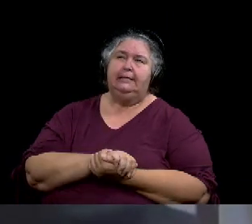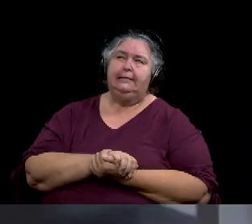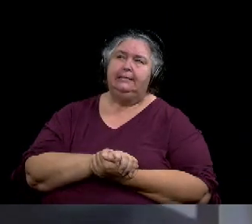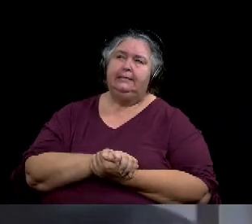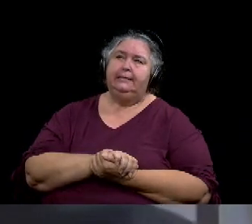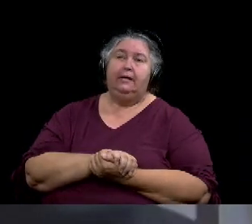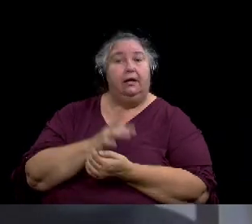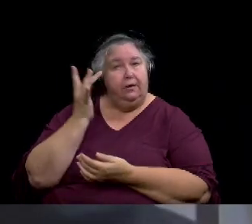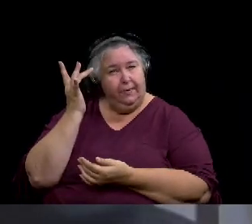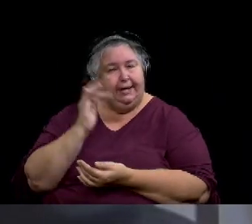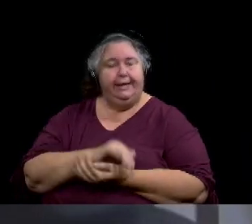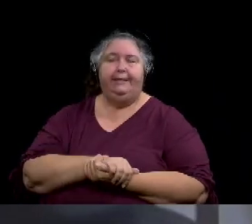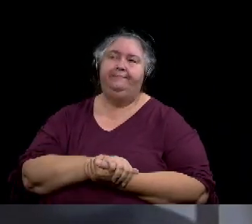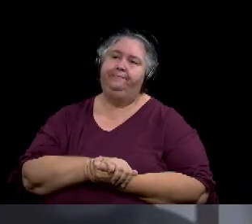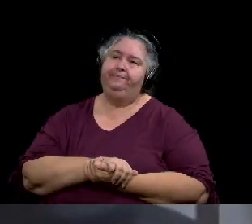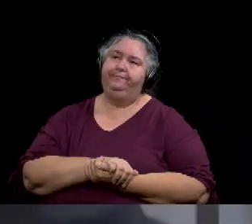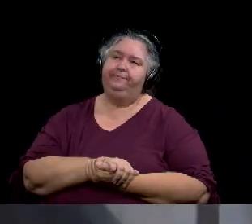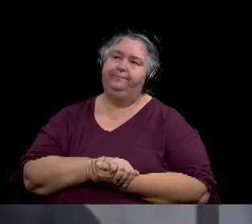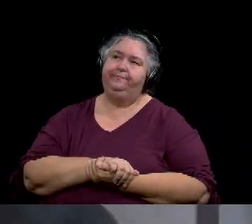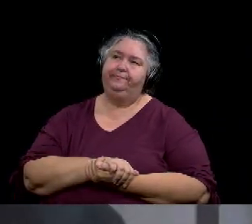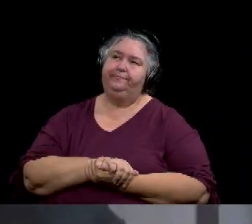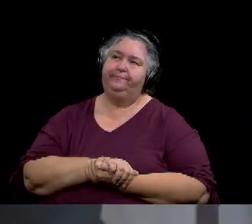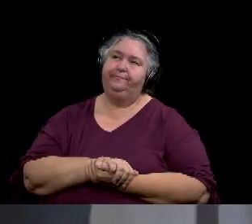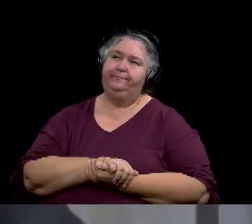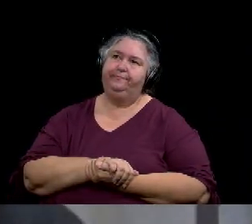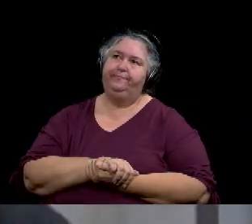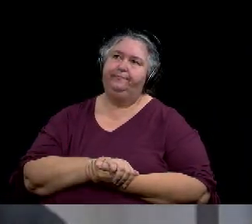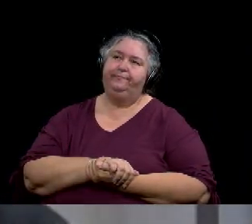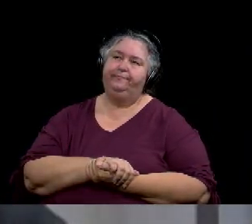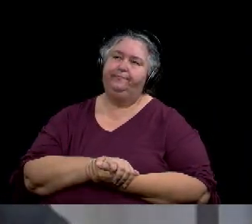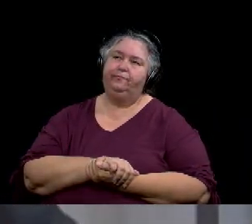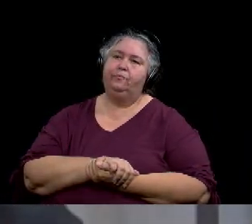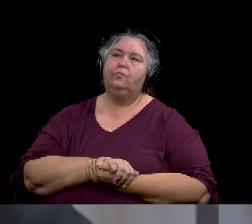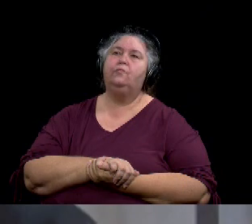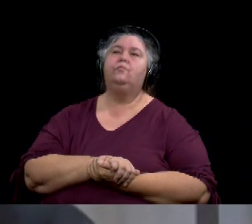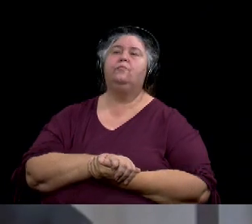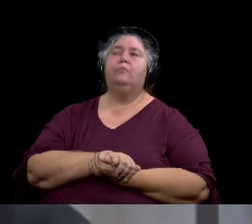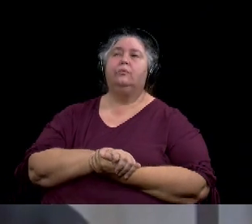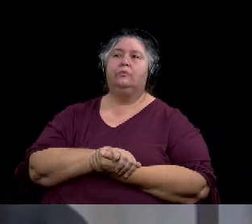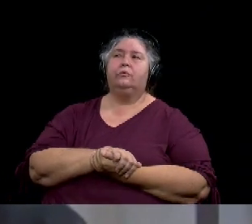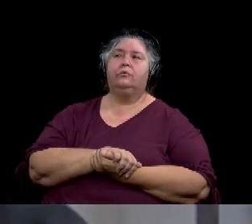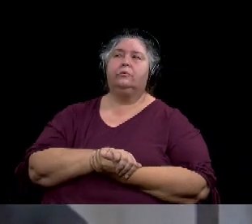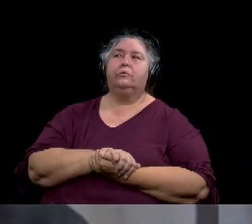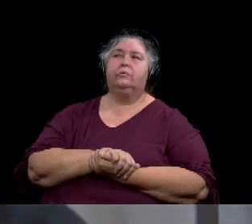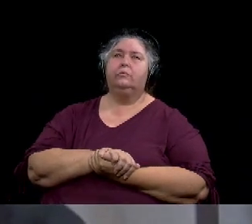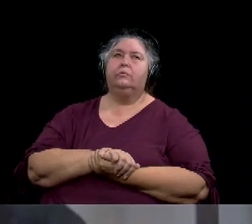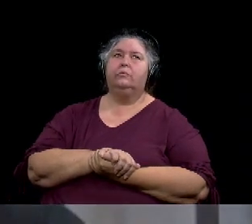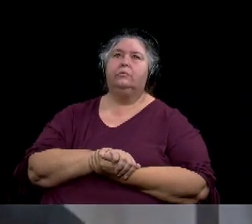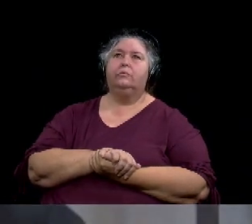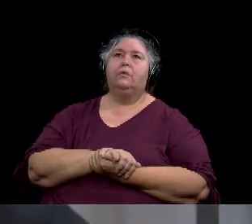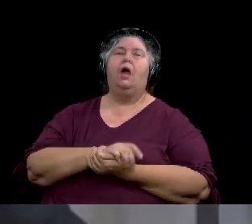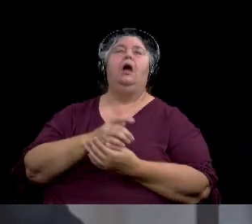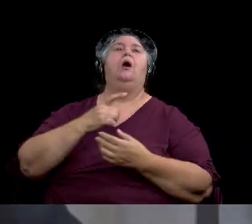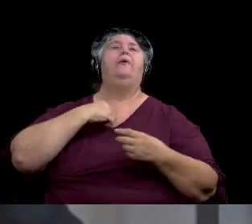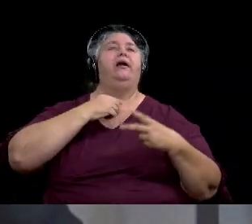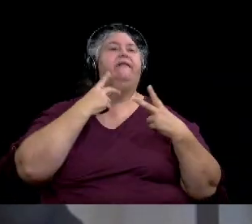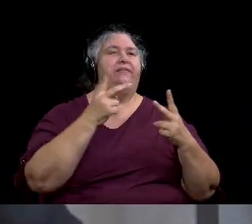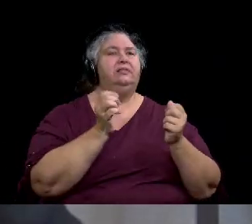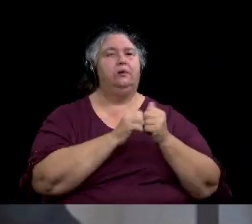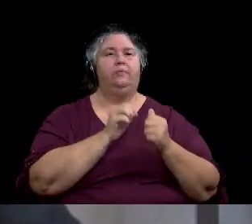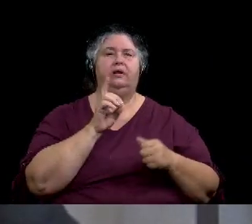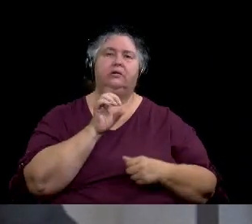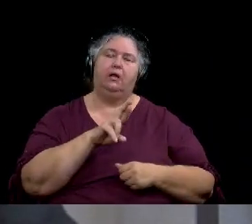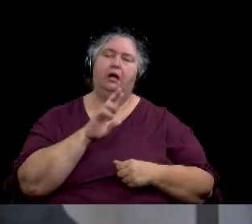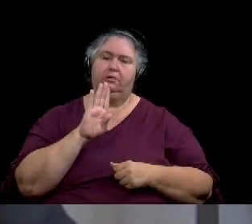We had a visit that was hosted by Baylor University with Dr. Deborah